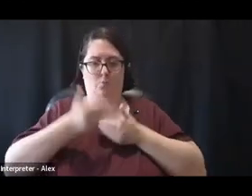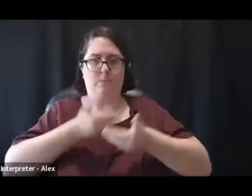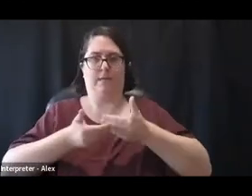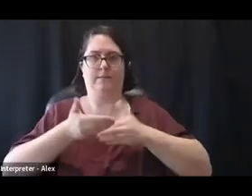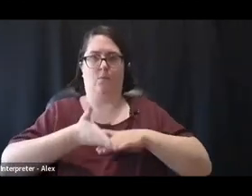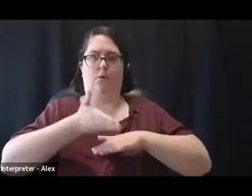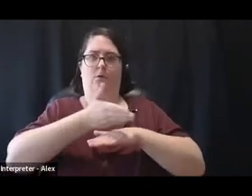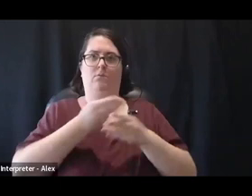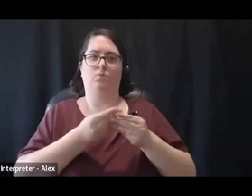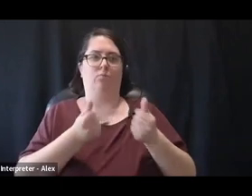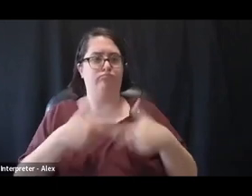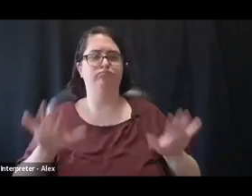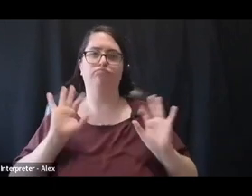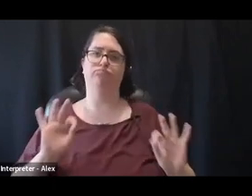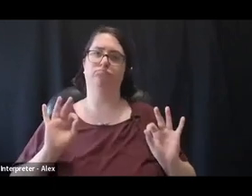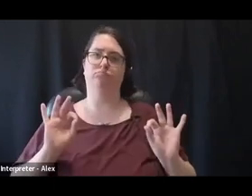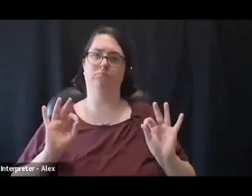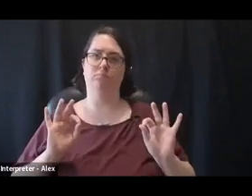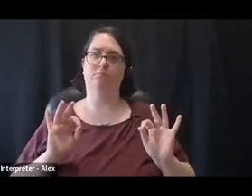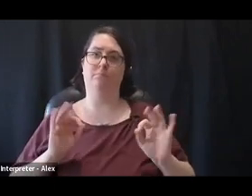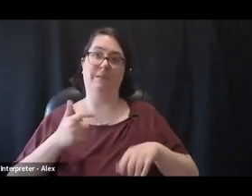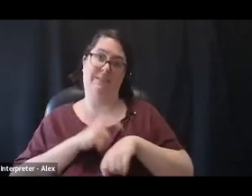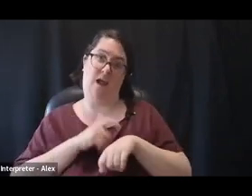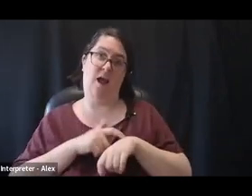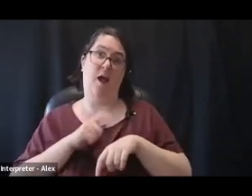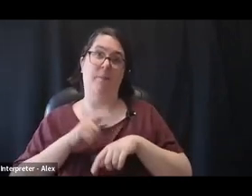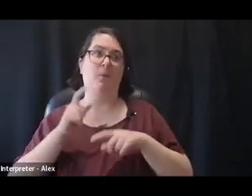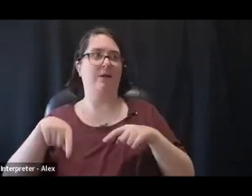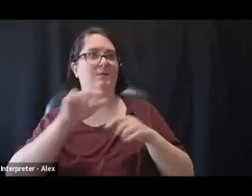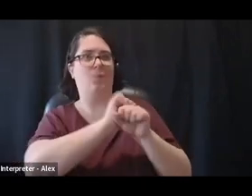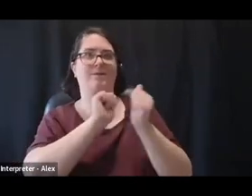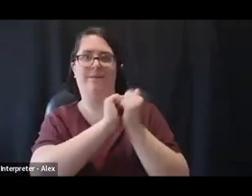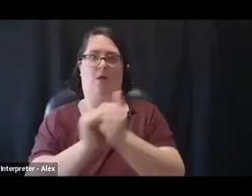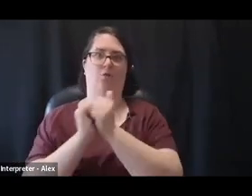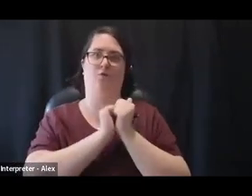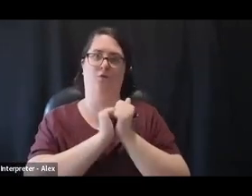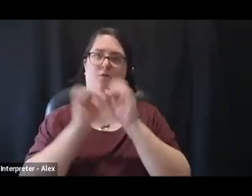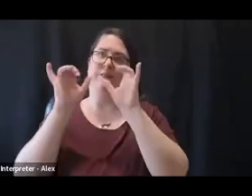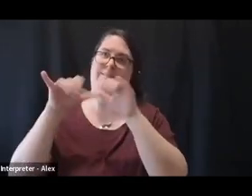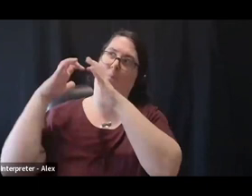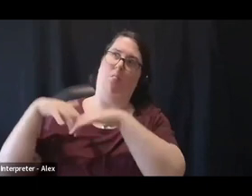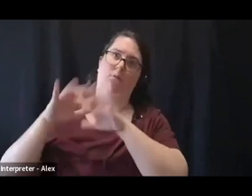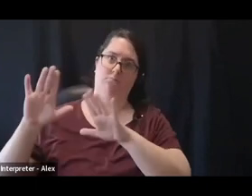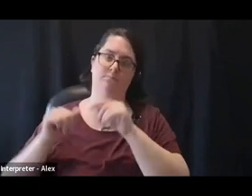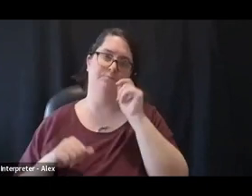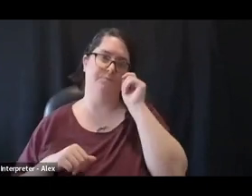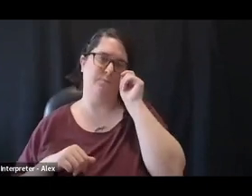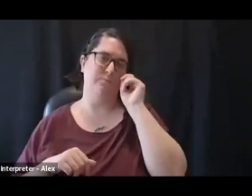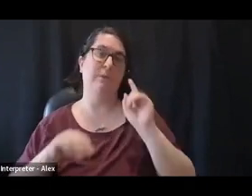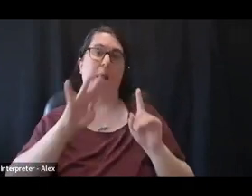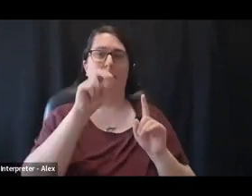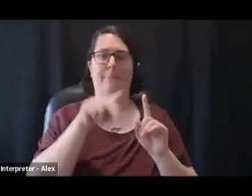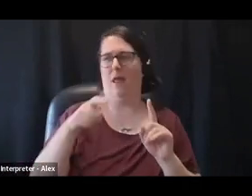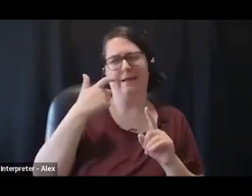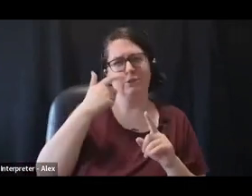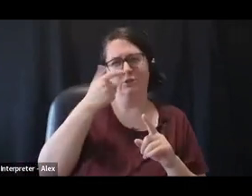reinventing and recreating the same very systems that we're actually intending to dismantle. Mm-hmm. And I found it very interesting, Danielle, when